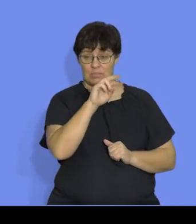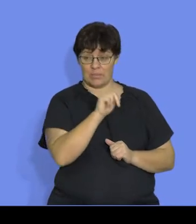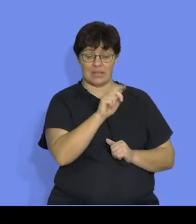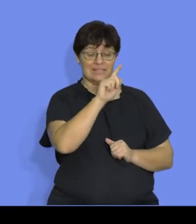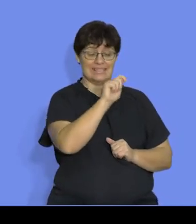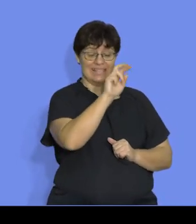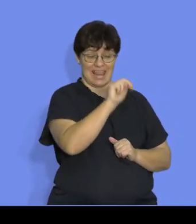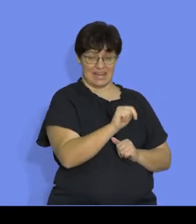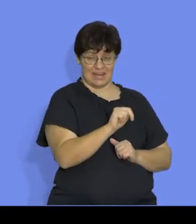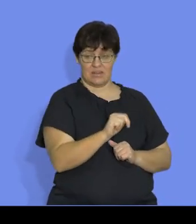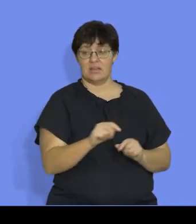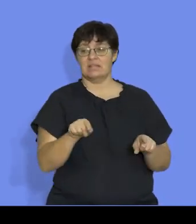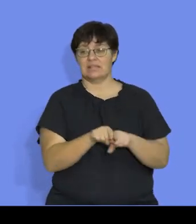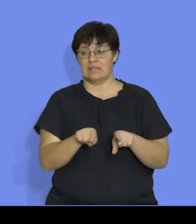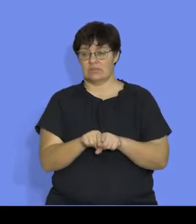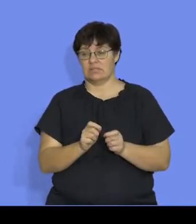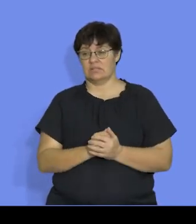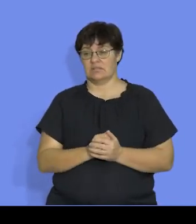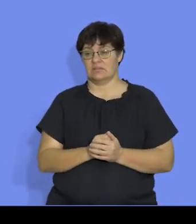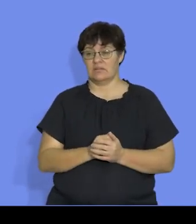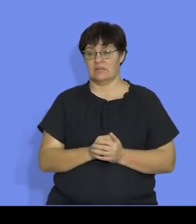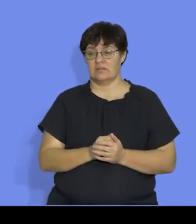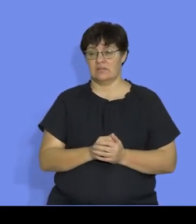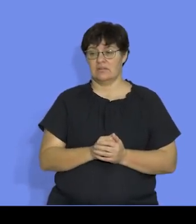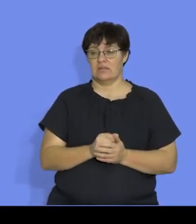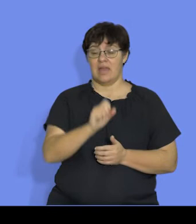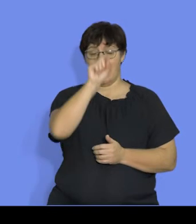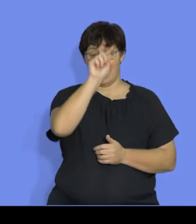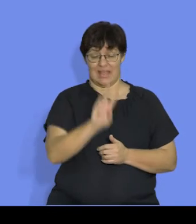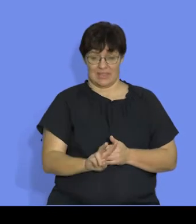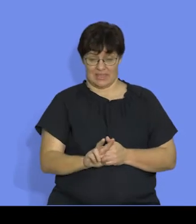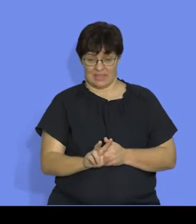be Tn is equal to an eighth